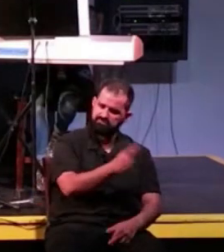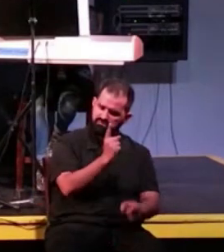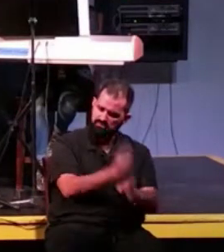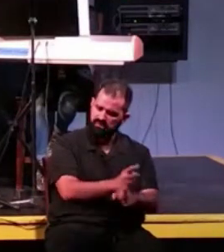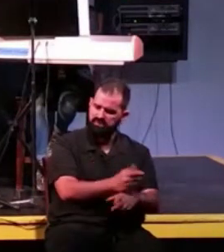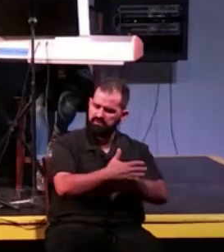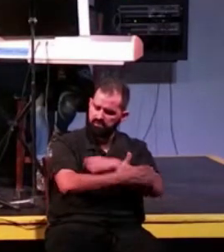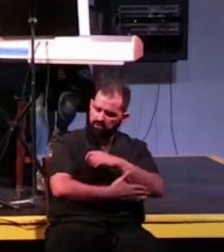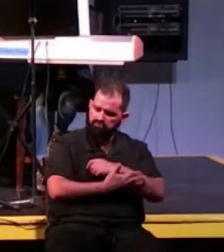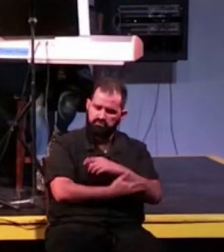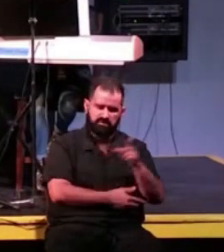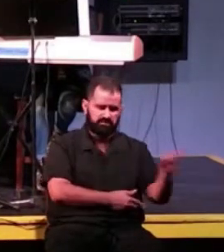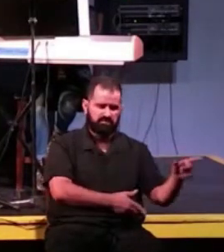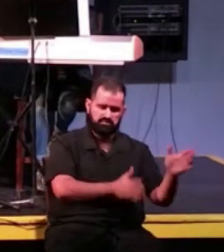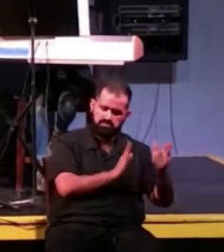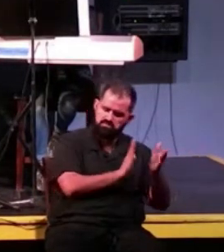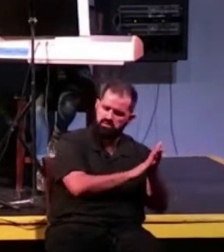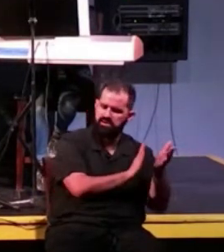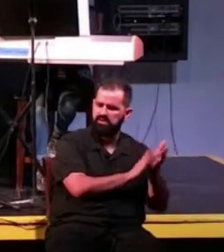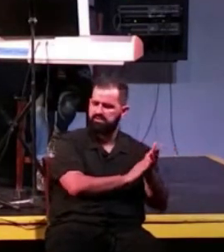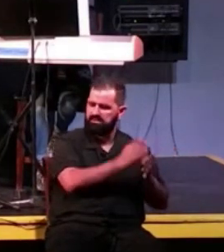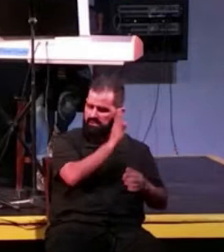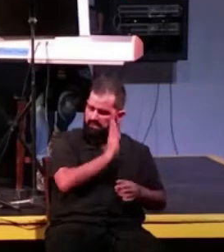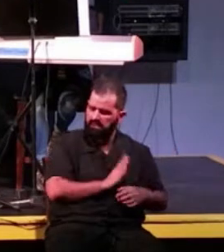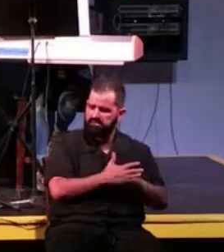Come back.